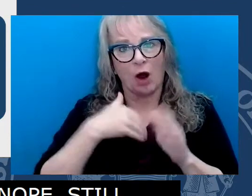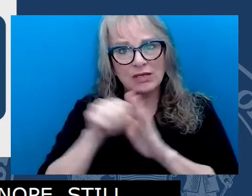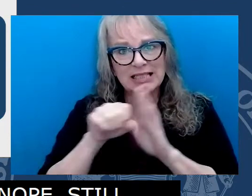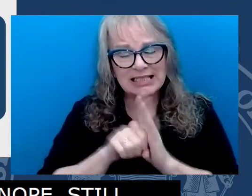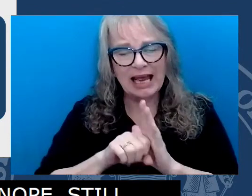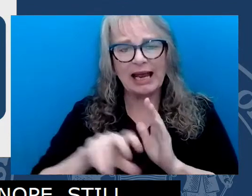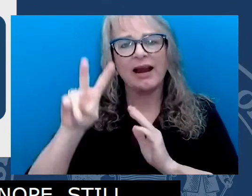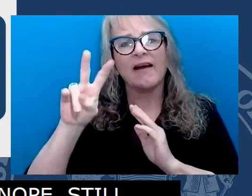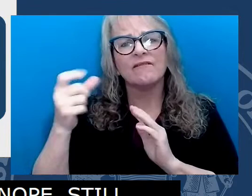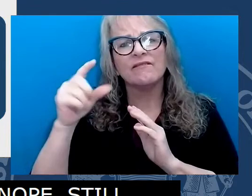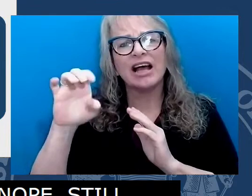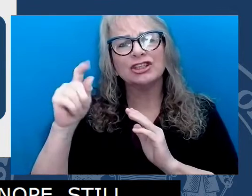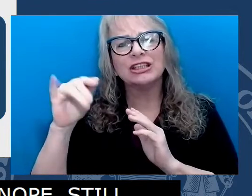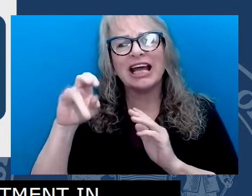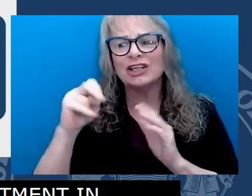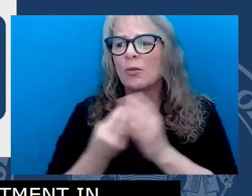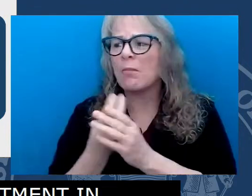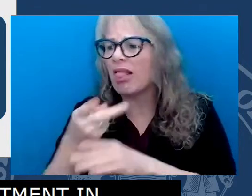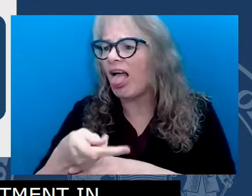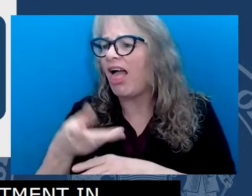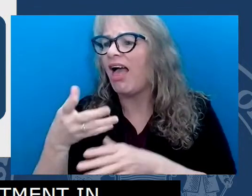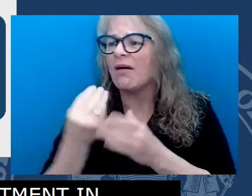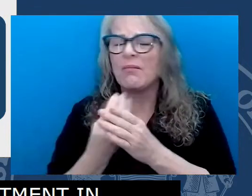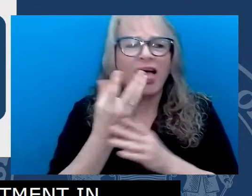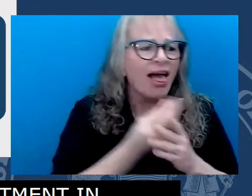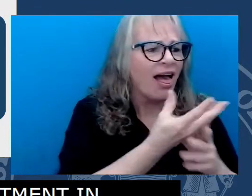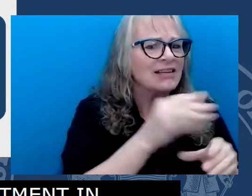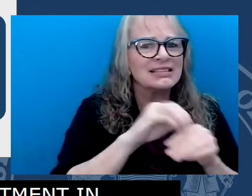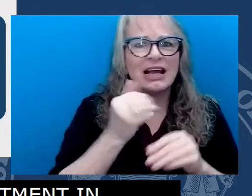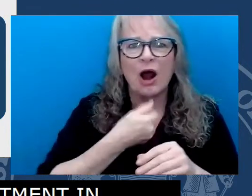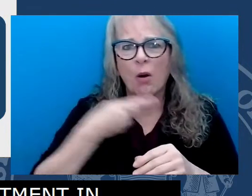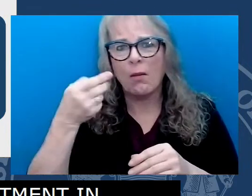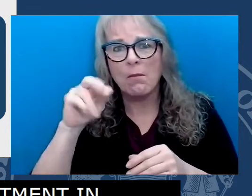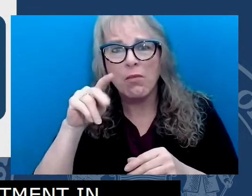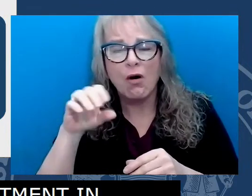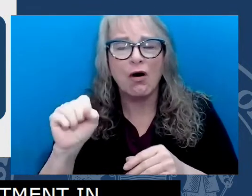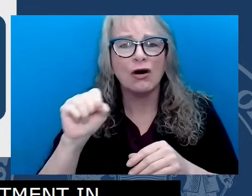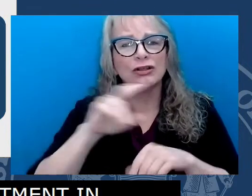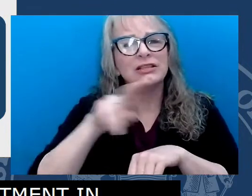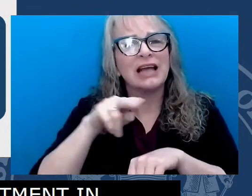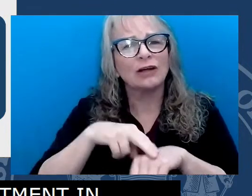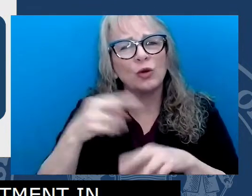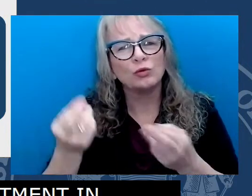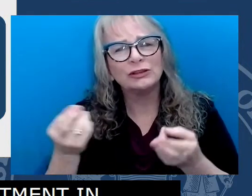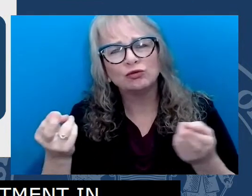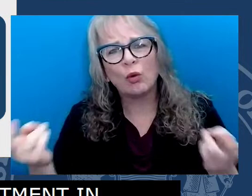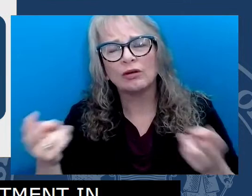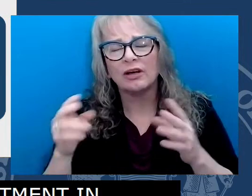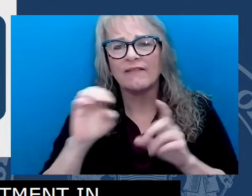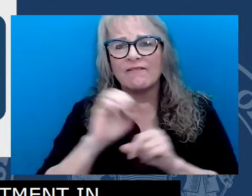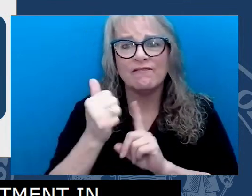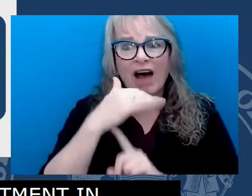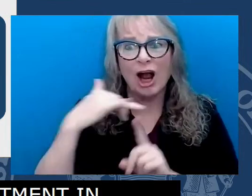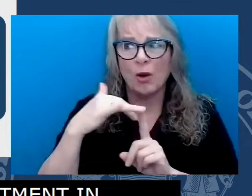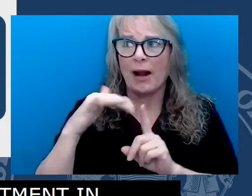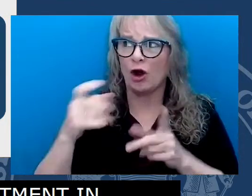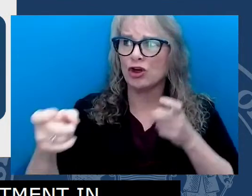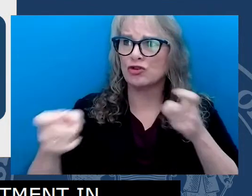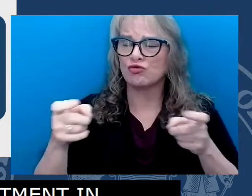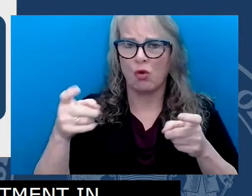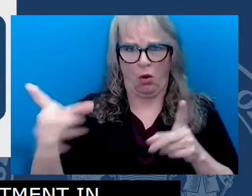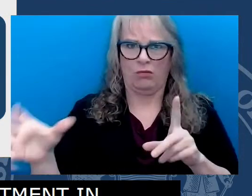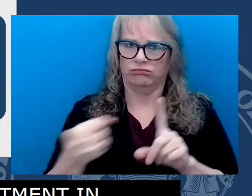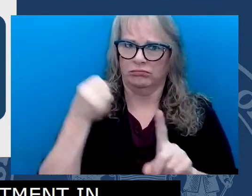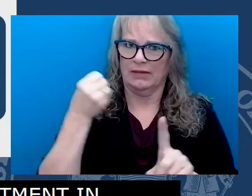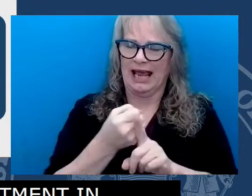Sean Garvin here, our Director of Natural Resources and Environmental Control. I think hit the highest level ever during the